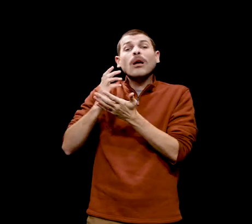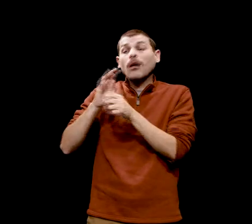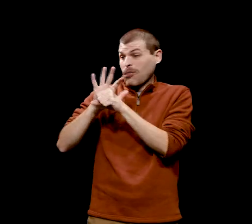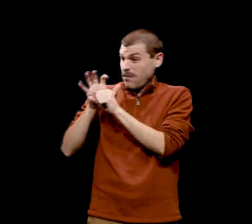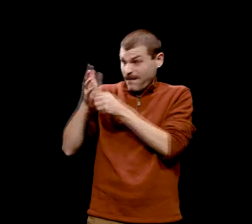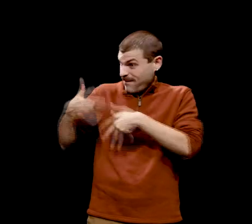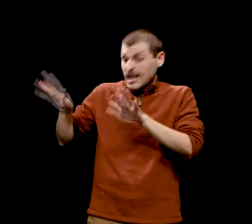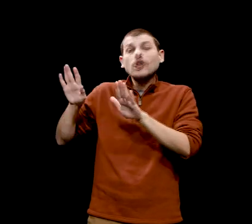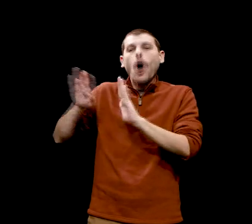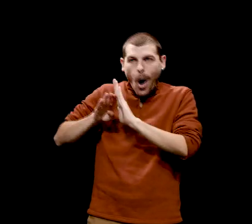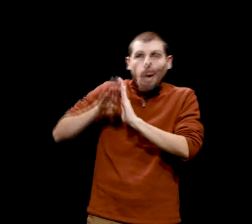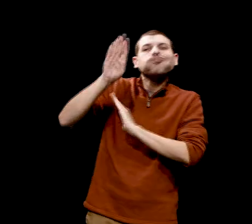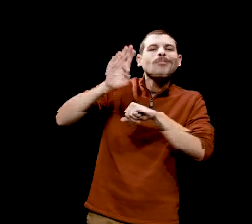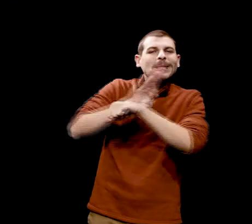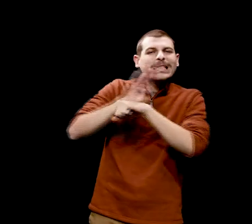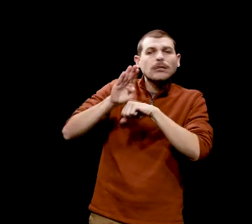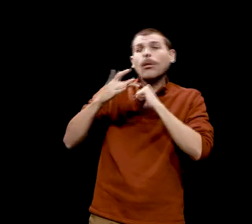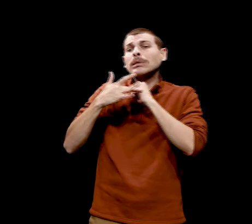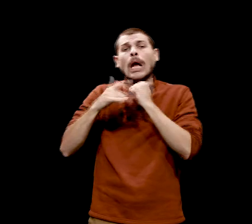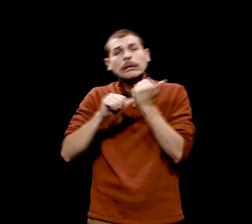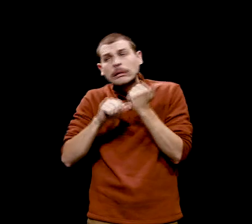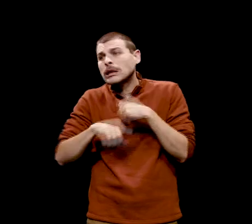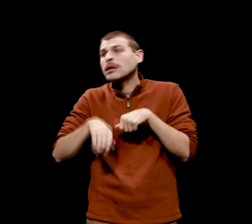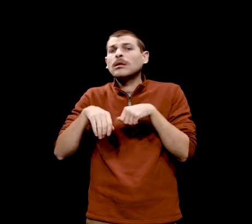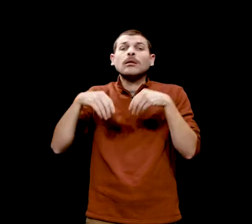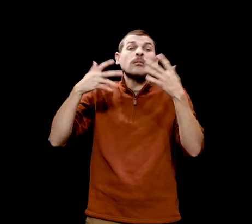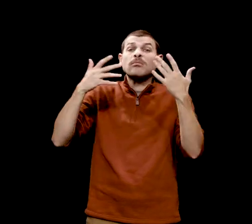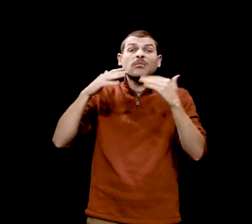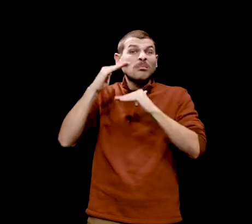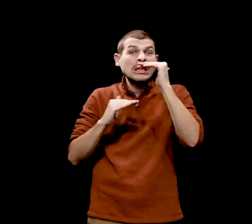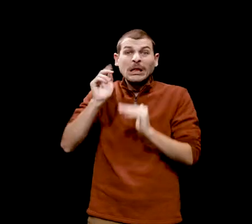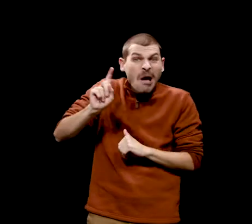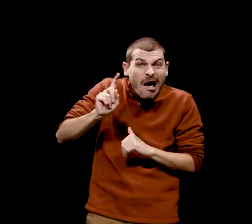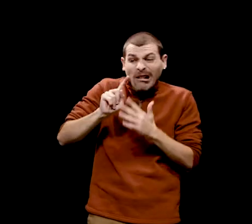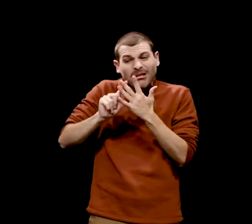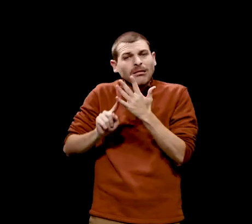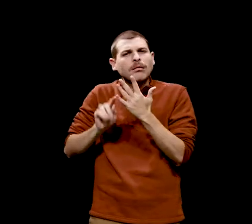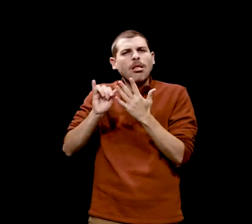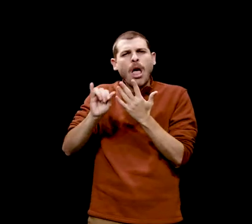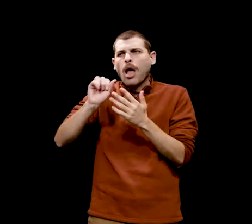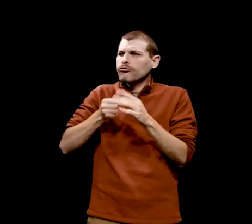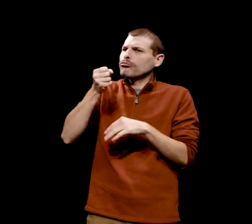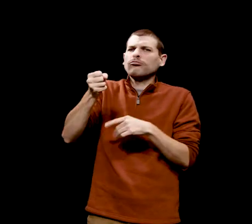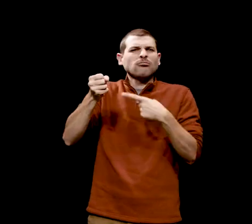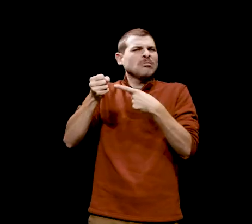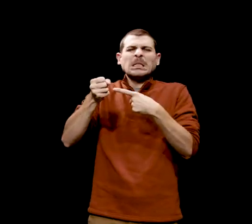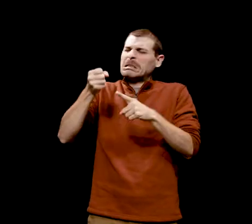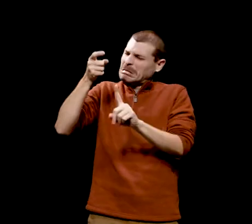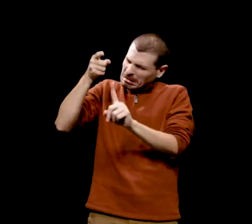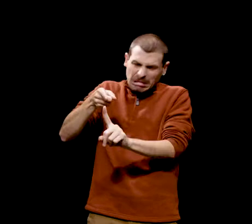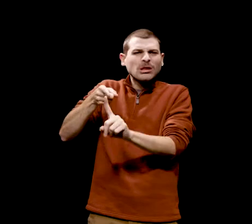capital, technical assistance, and even commercial real estate. I've talked about making sure that we're pushing aggressively